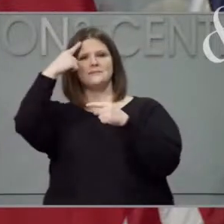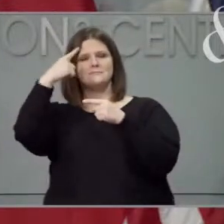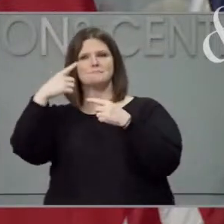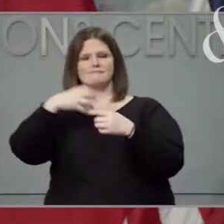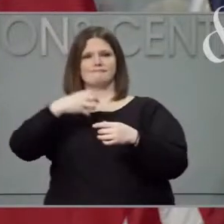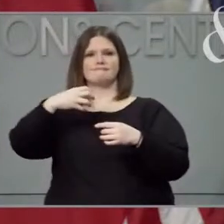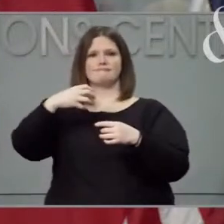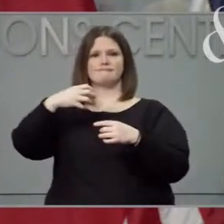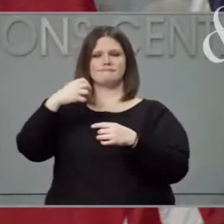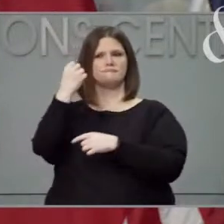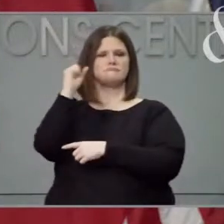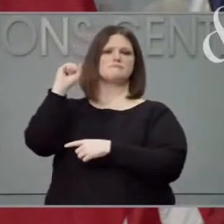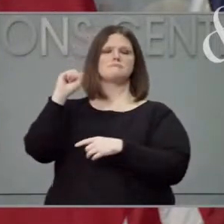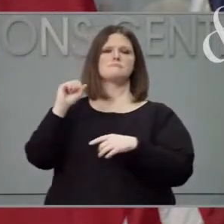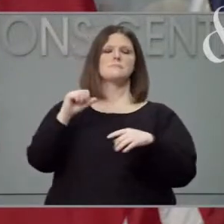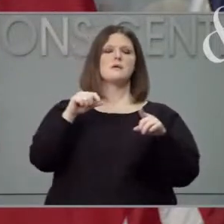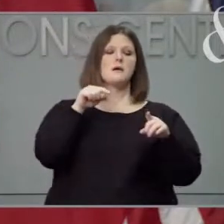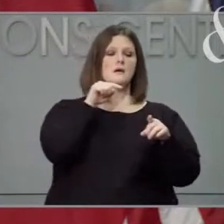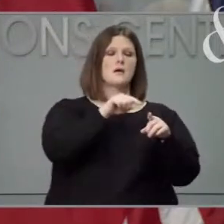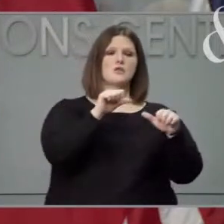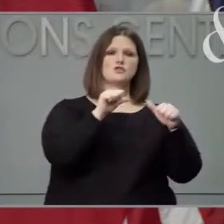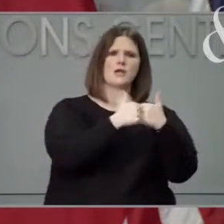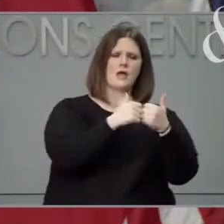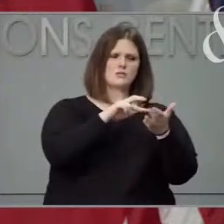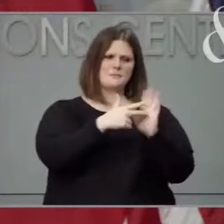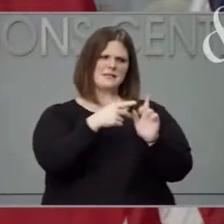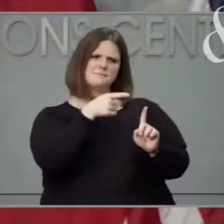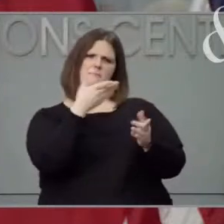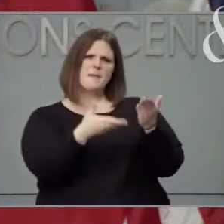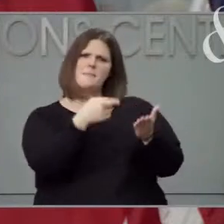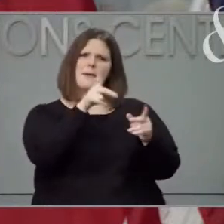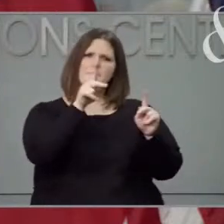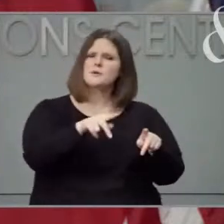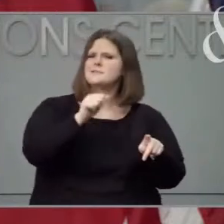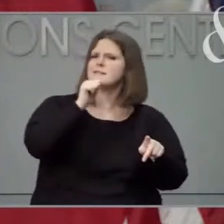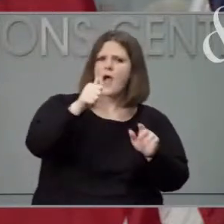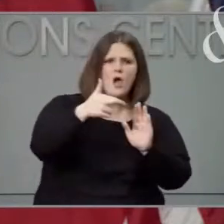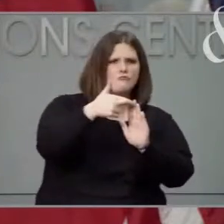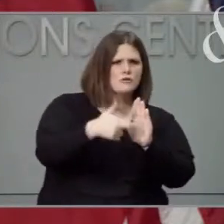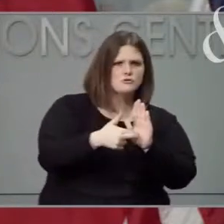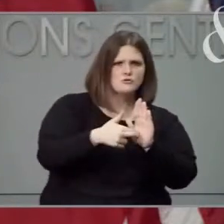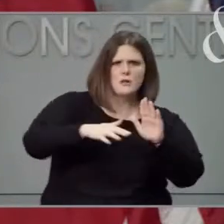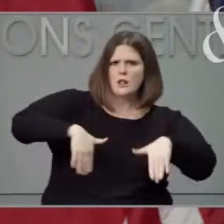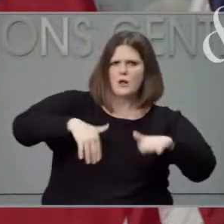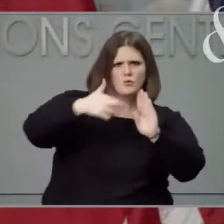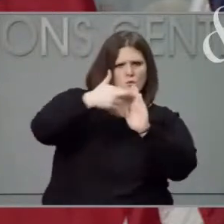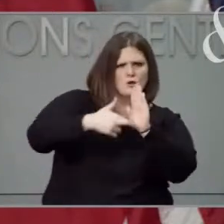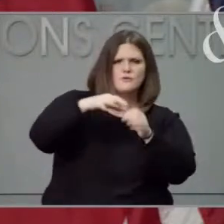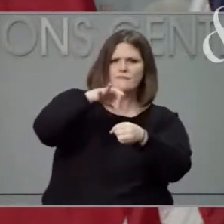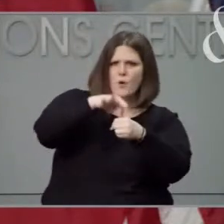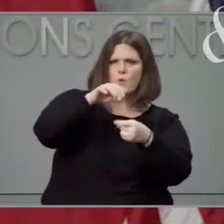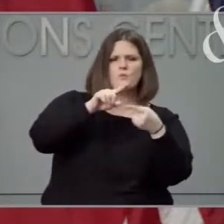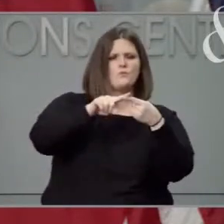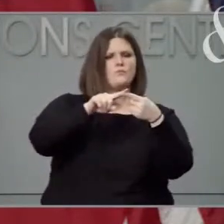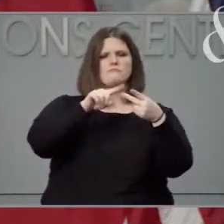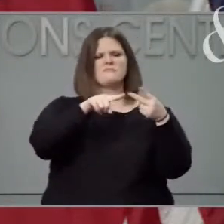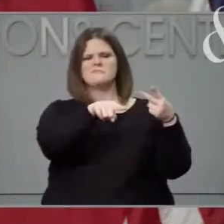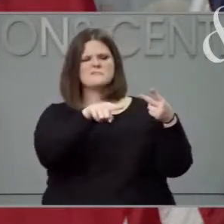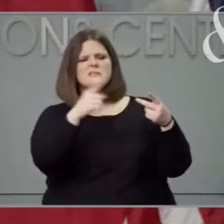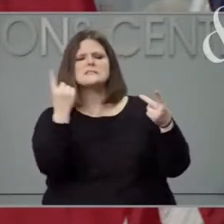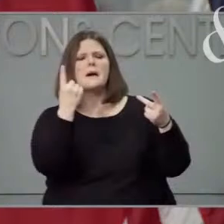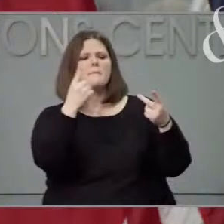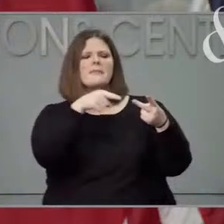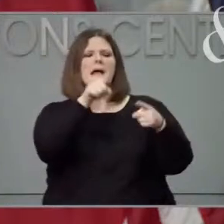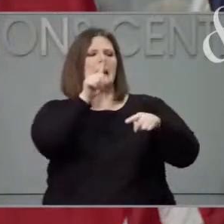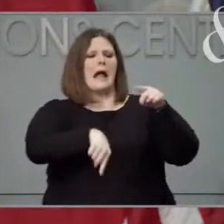the eligibility of a single voter to either be registered to vote or to cast that ballot. And most challenges